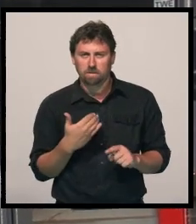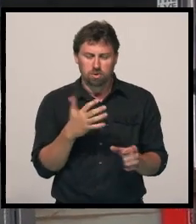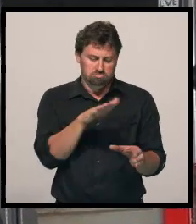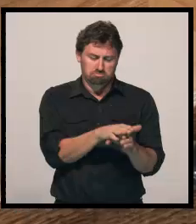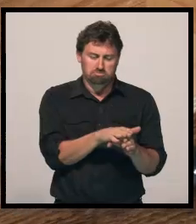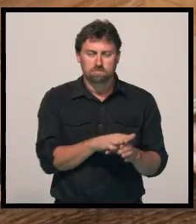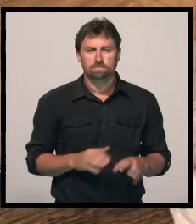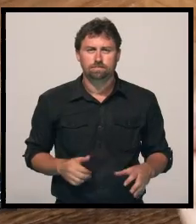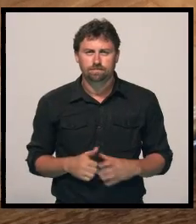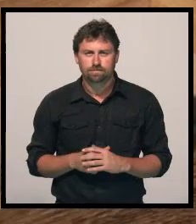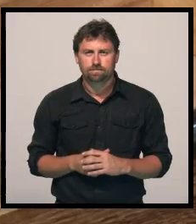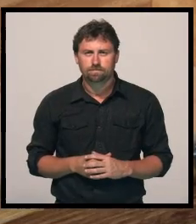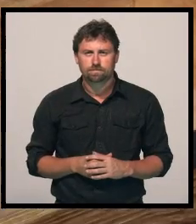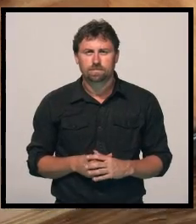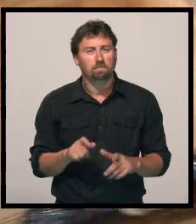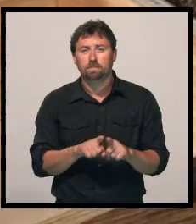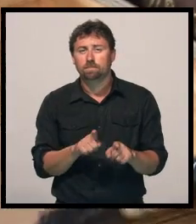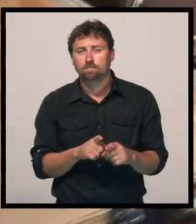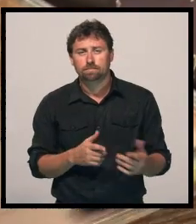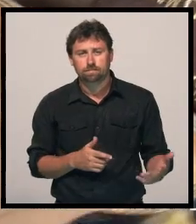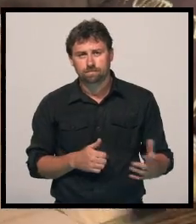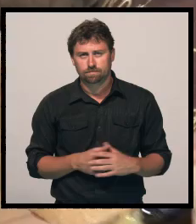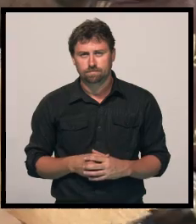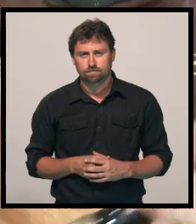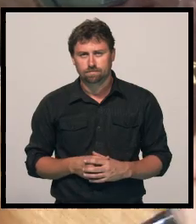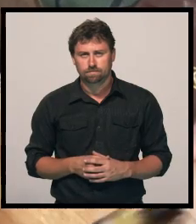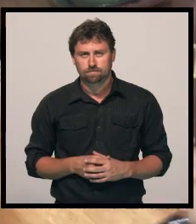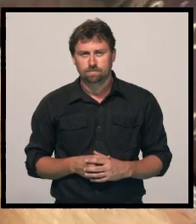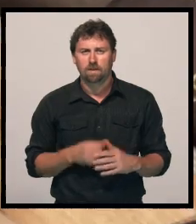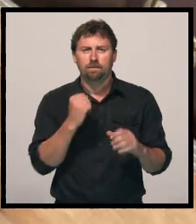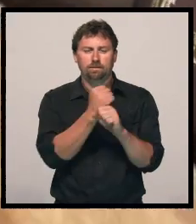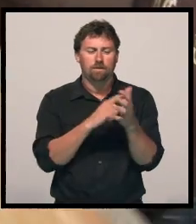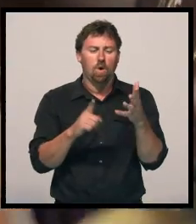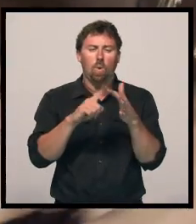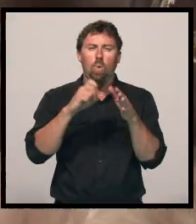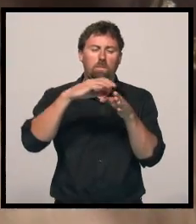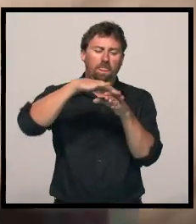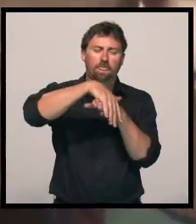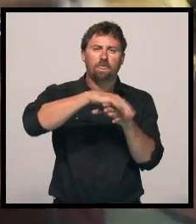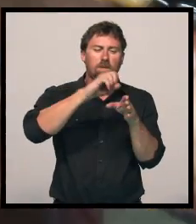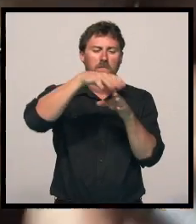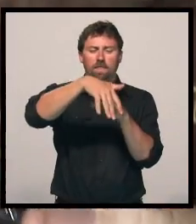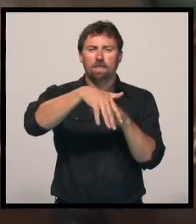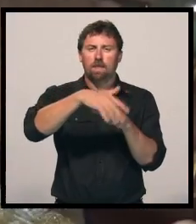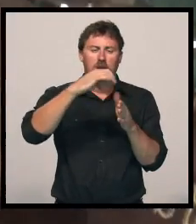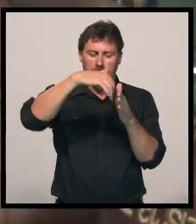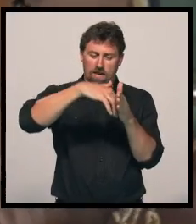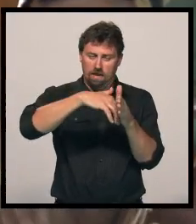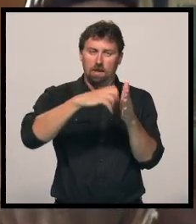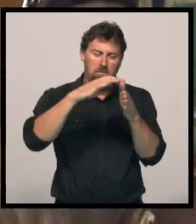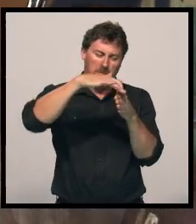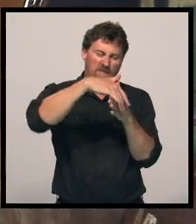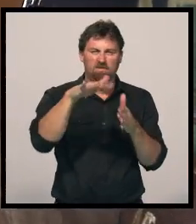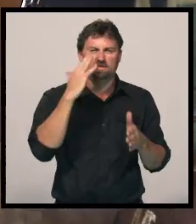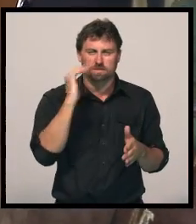And once more, doesn't matter so much if glue goes on the outside of the box, but try and keep it from going on the inside.